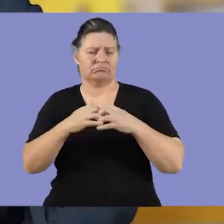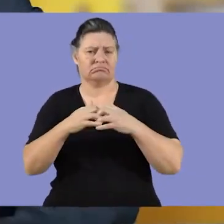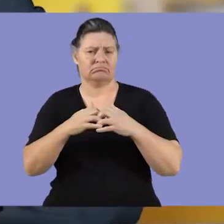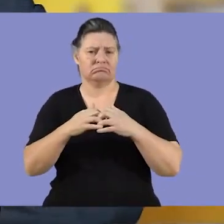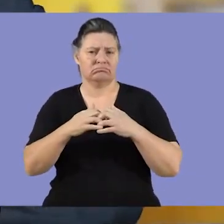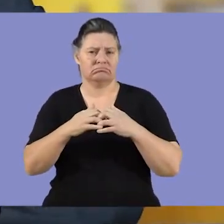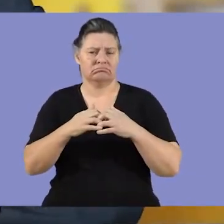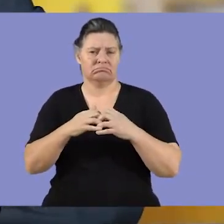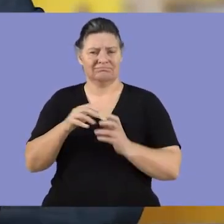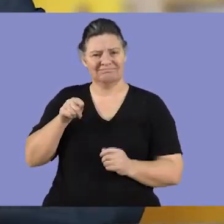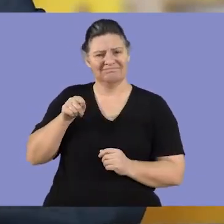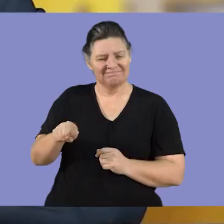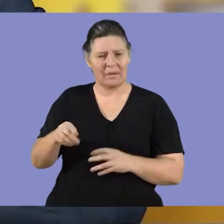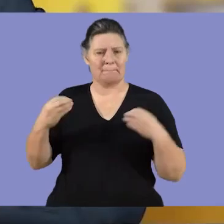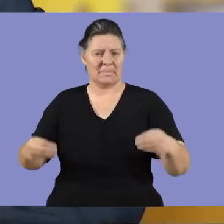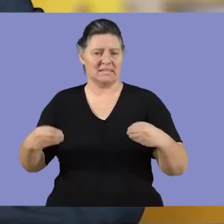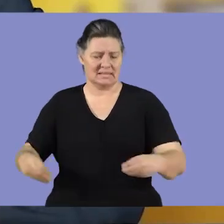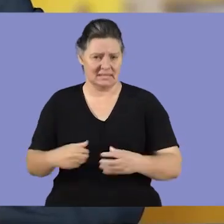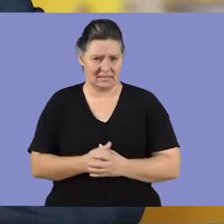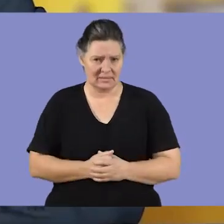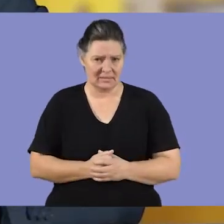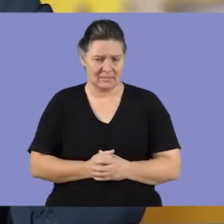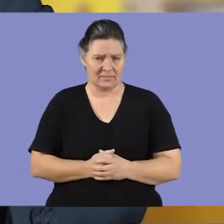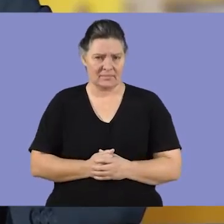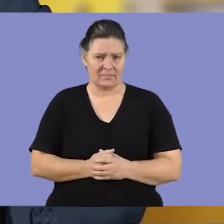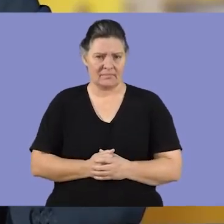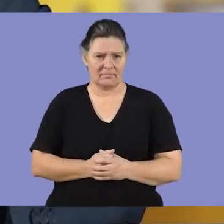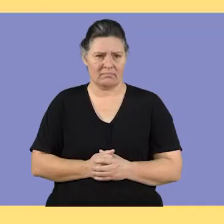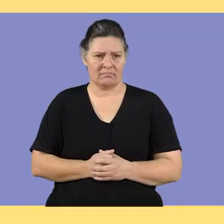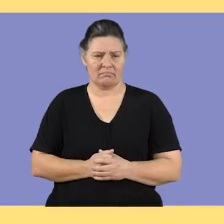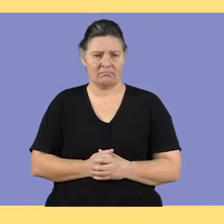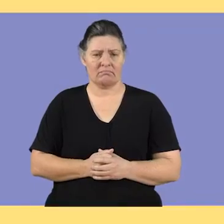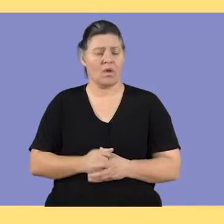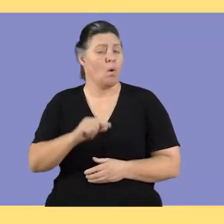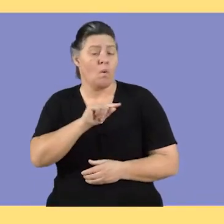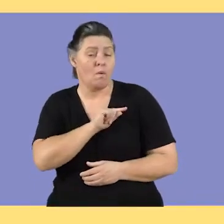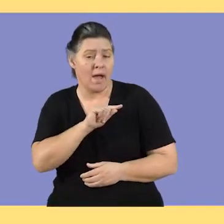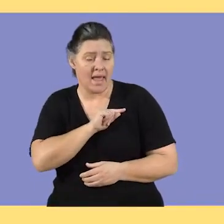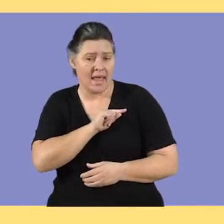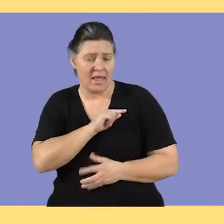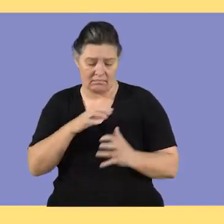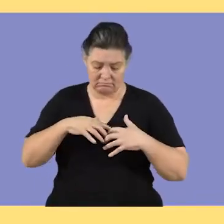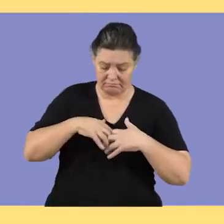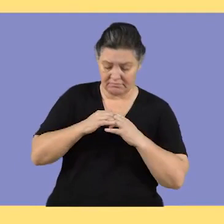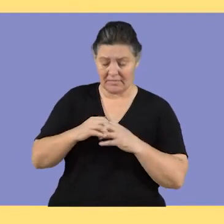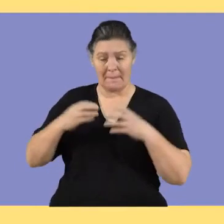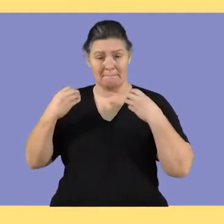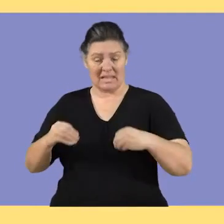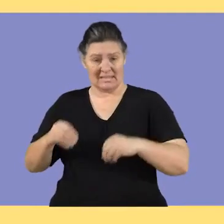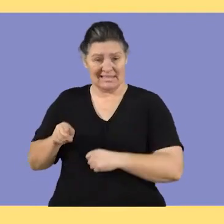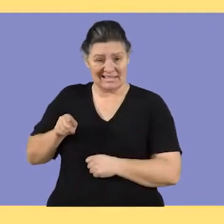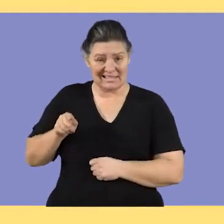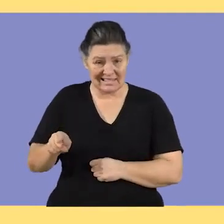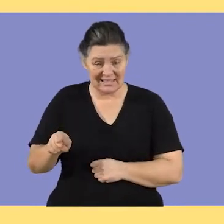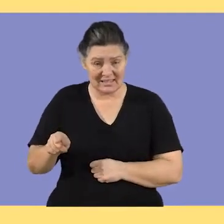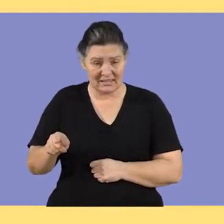reasons behind starting an informal business. One of the first reasons which I would